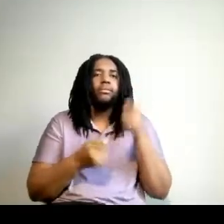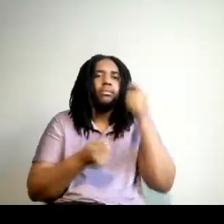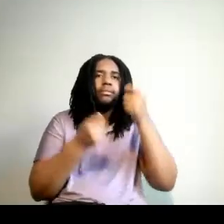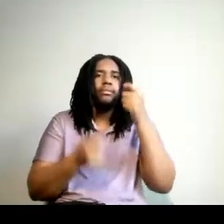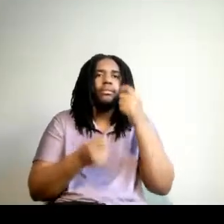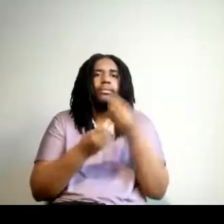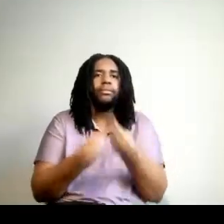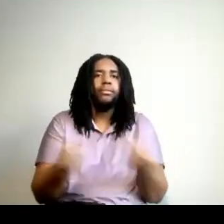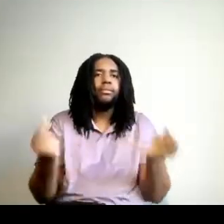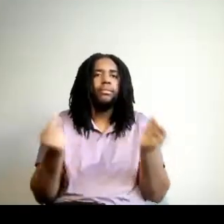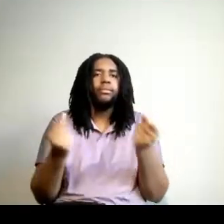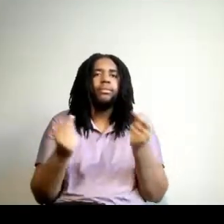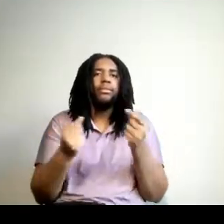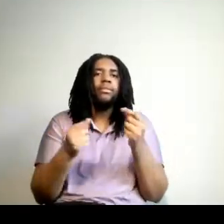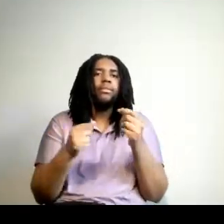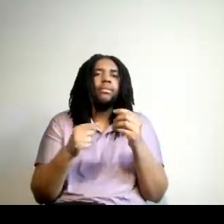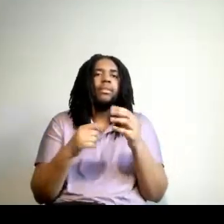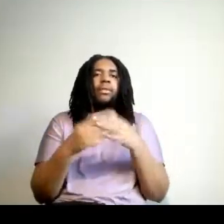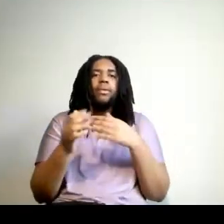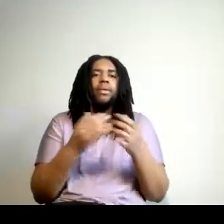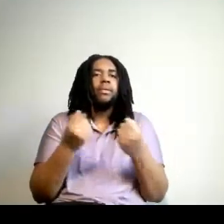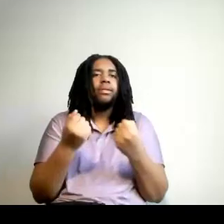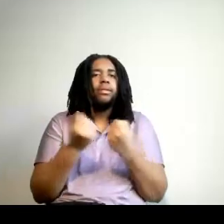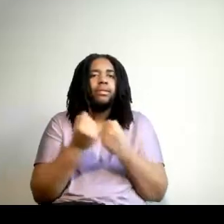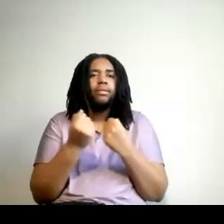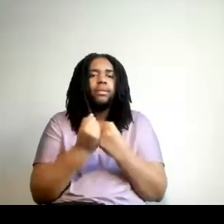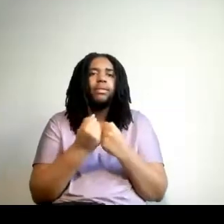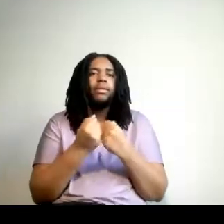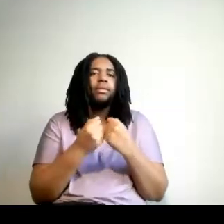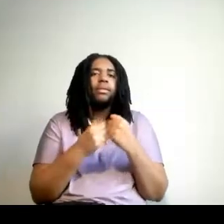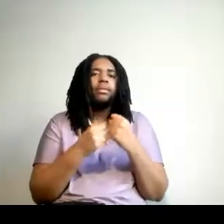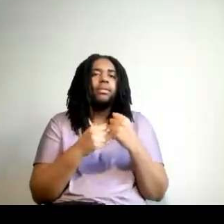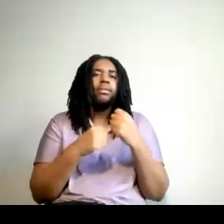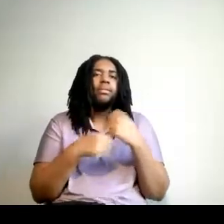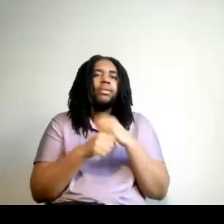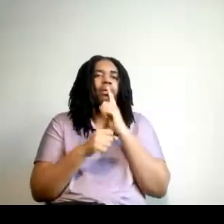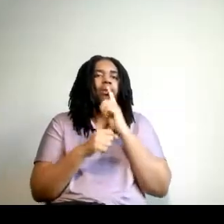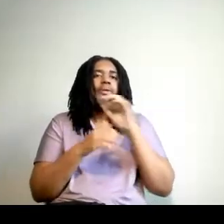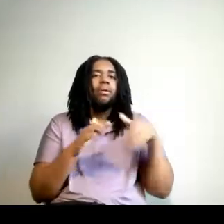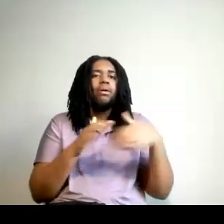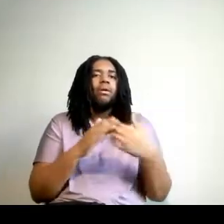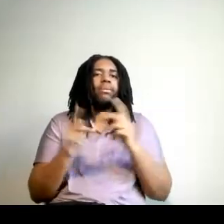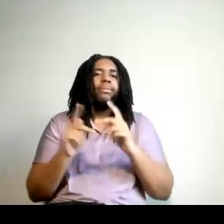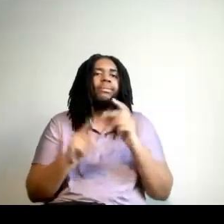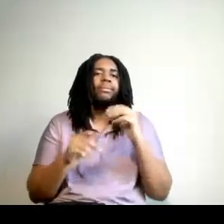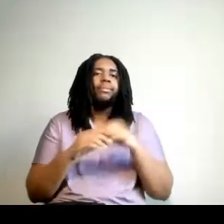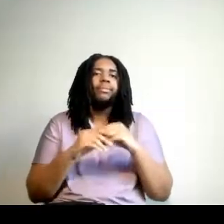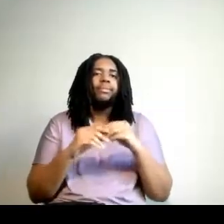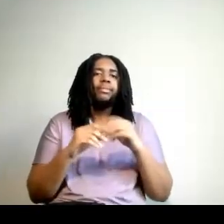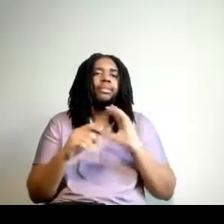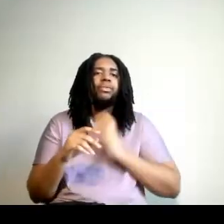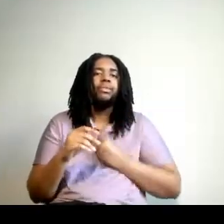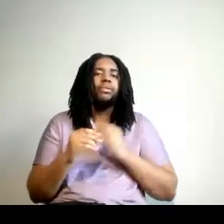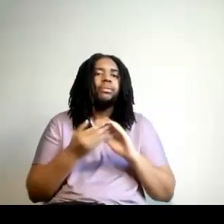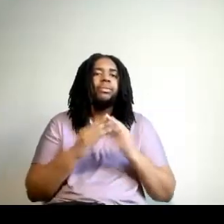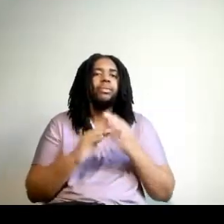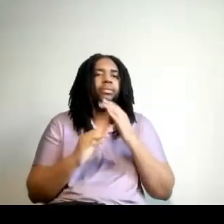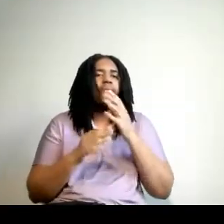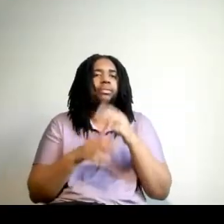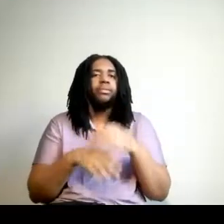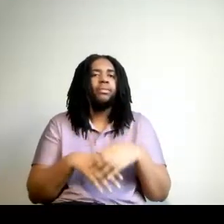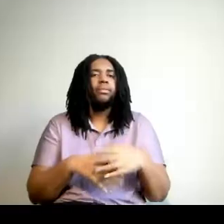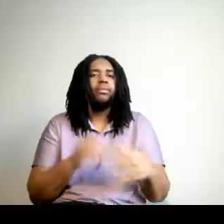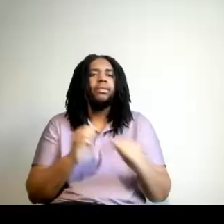that all patients, including those in the trans community, receive equitable care. It's a way of shifting from reacting